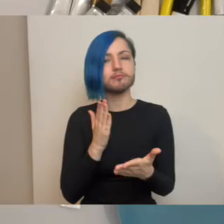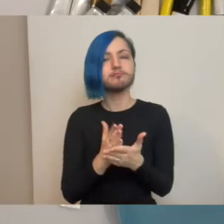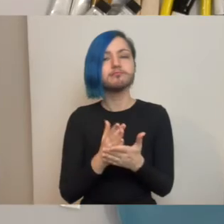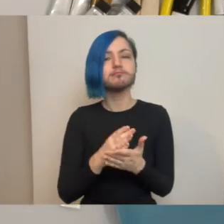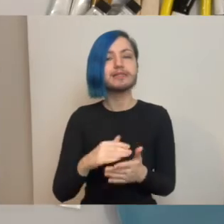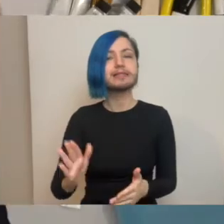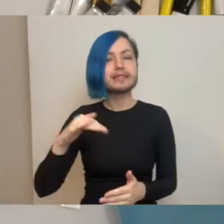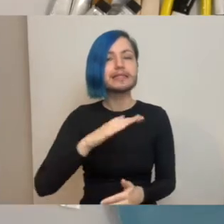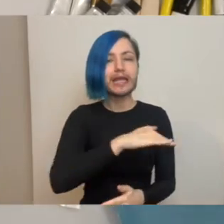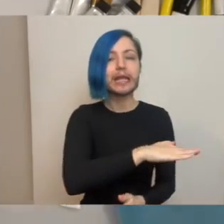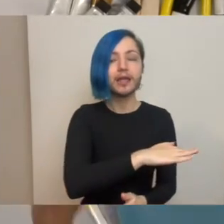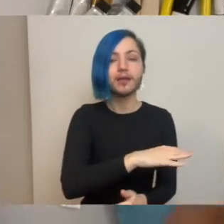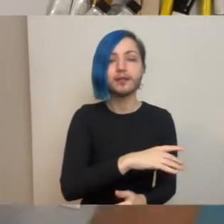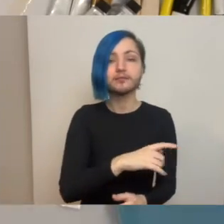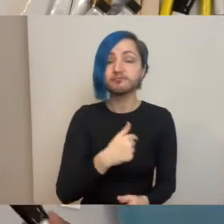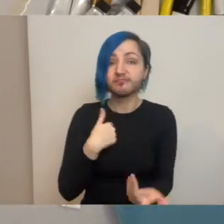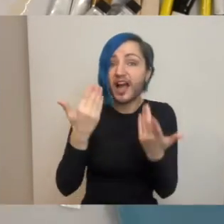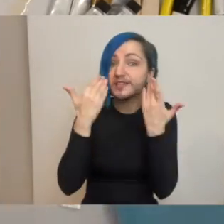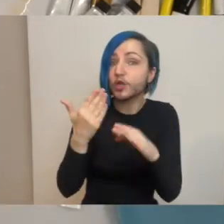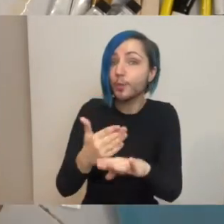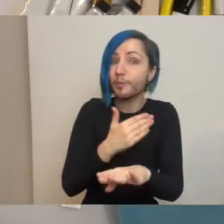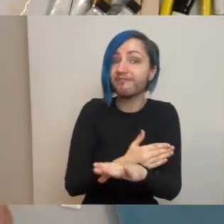in that space.